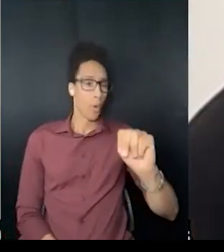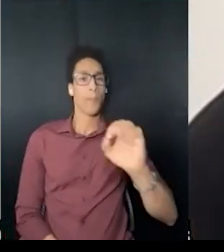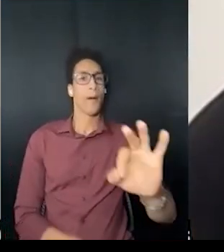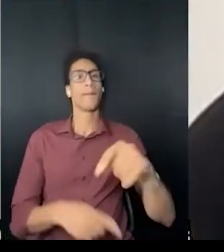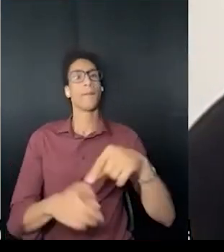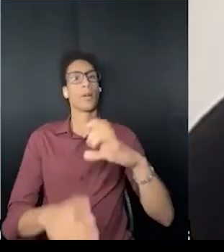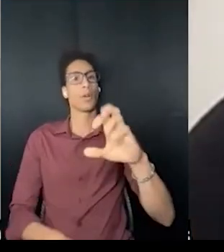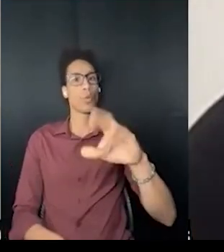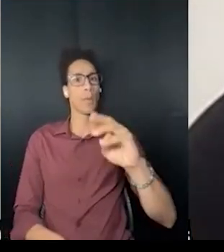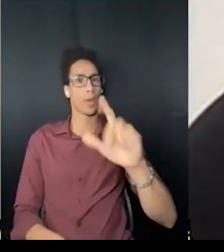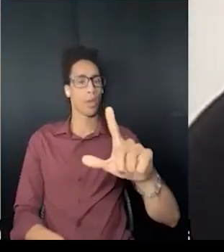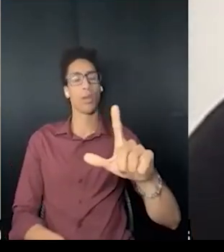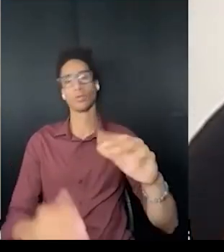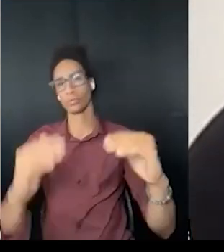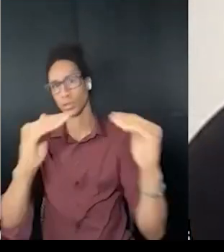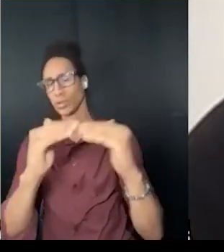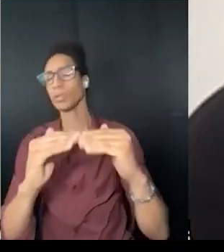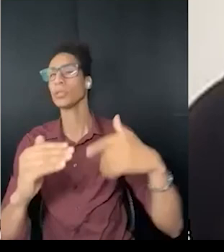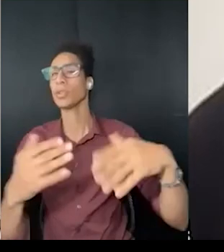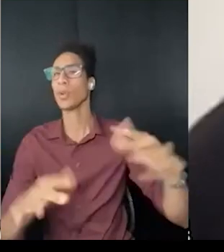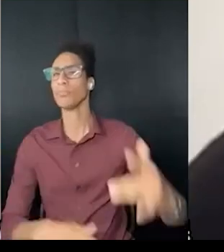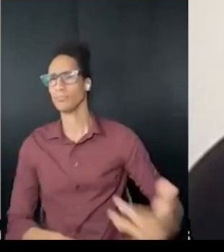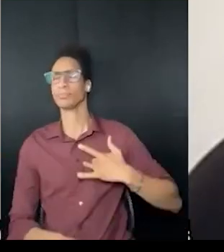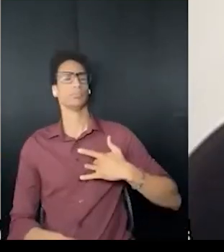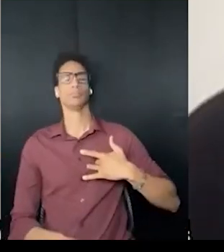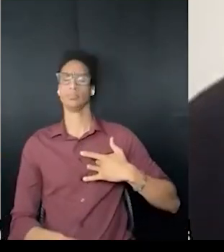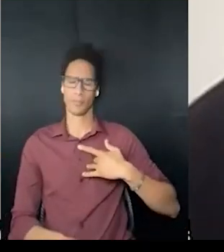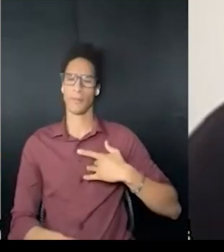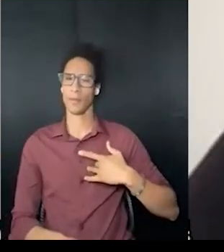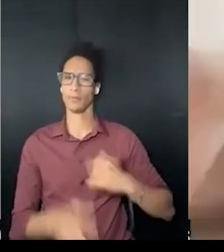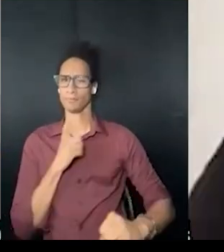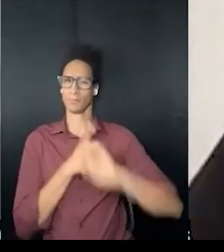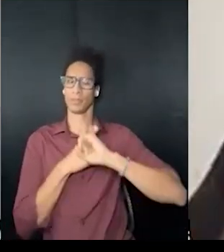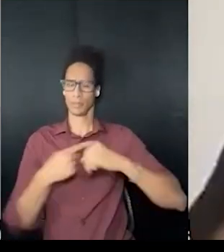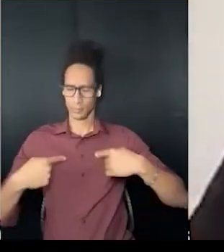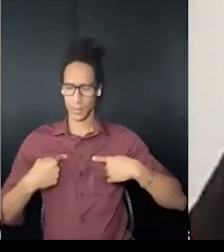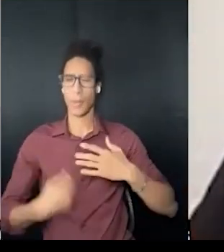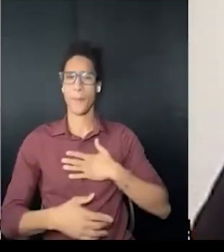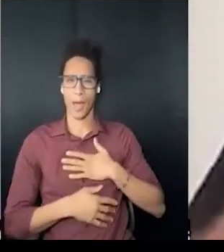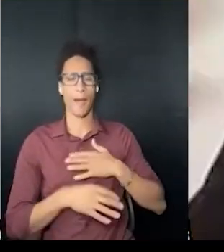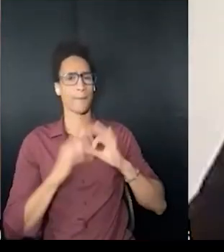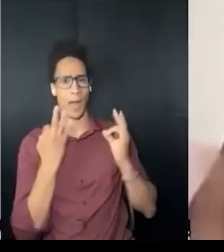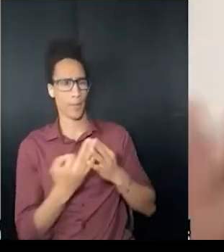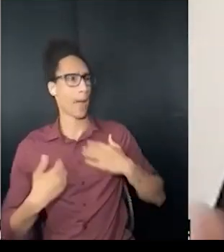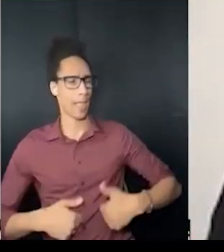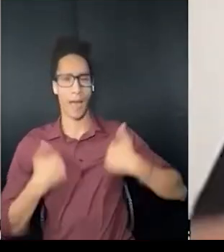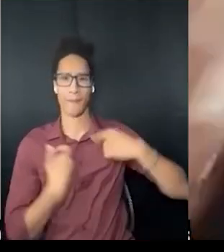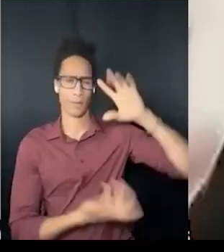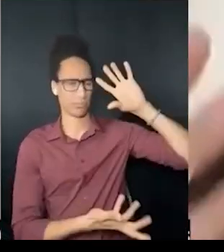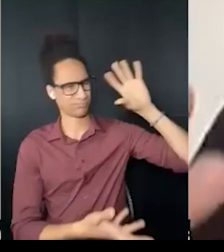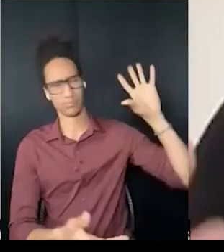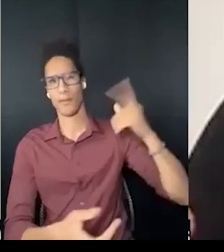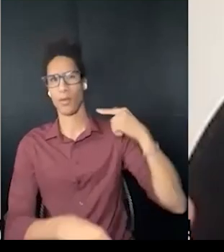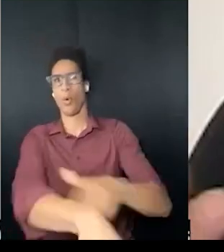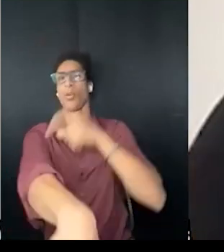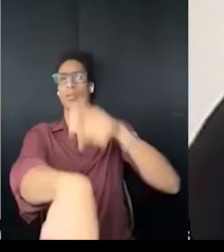mind and in my family for years. And so, I just it was in the realm of possibility that someone would